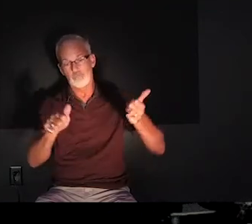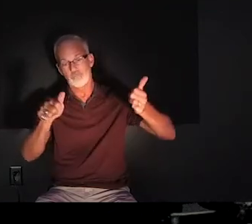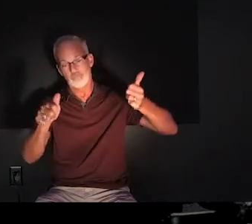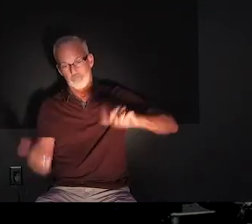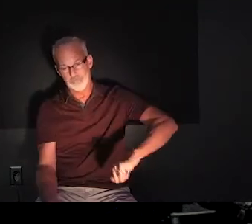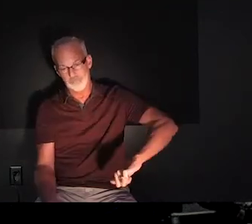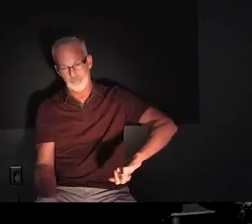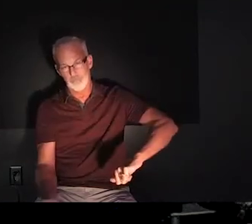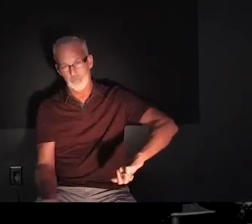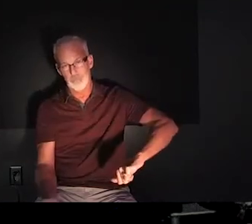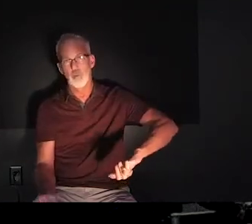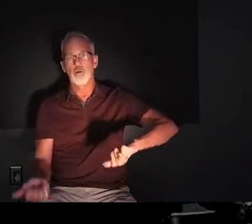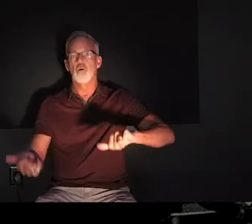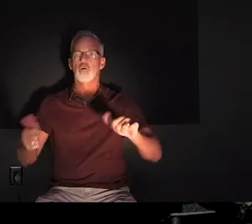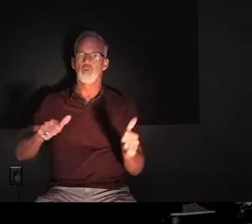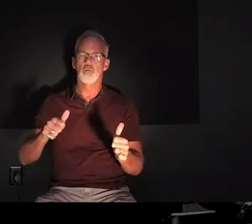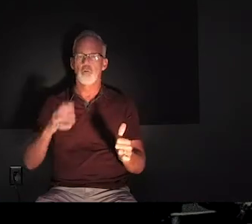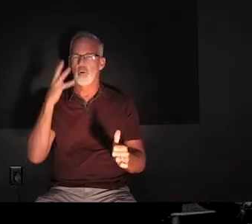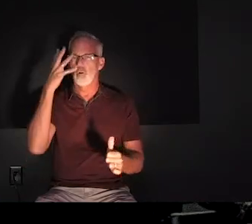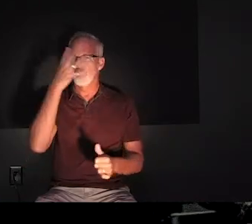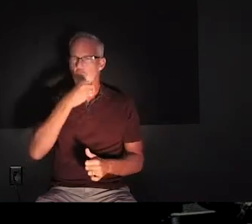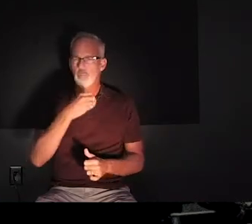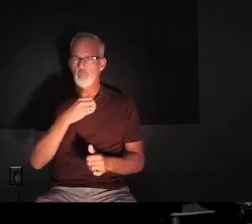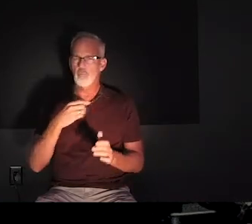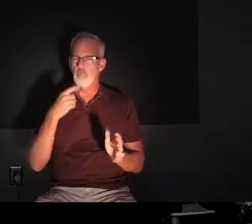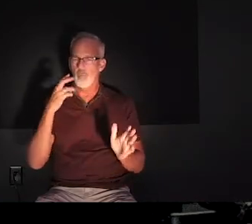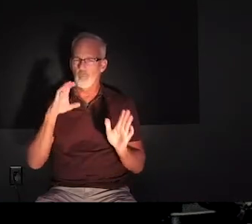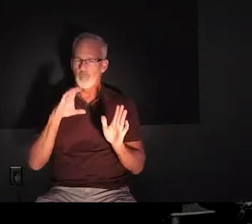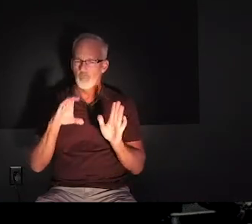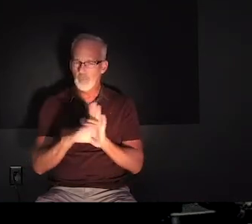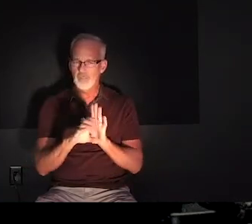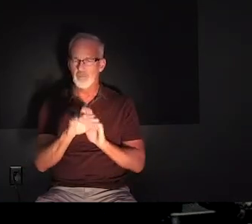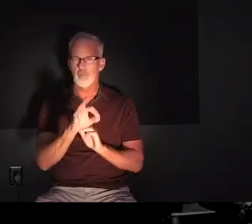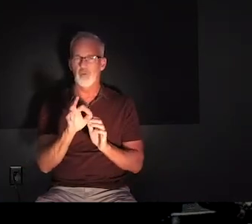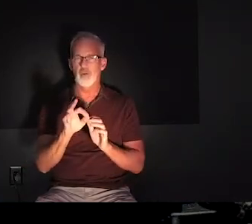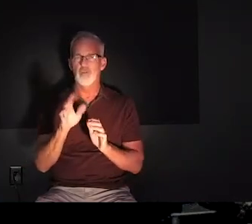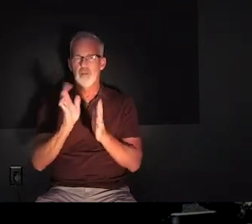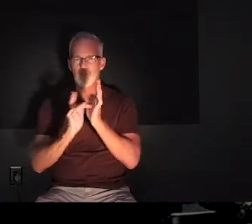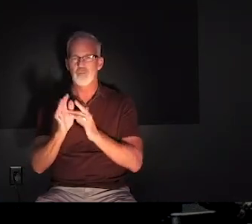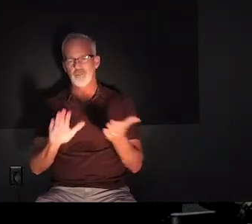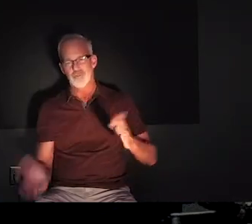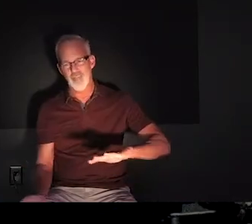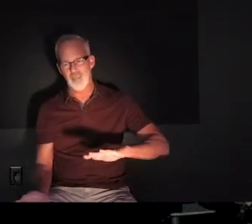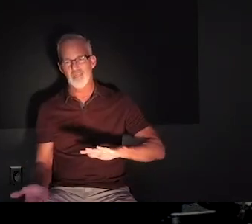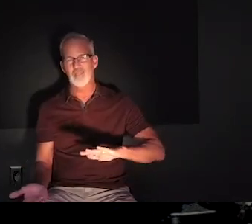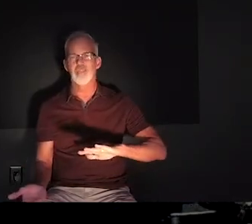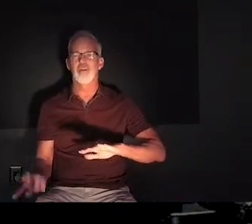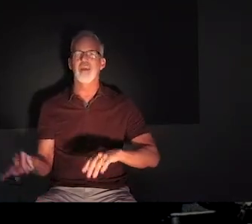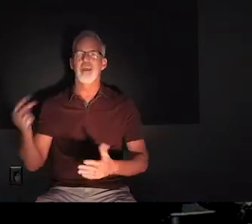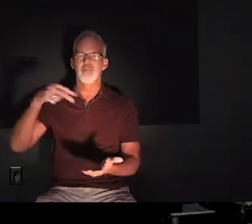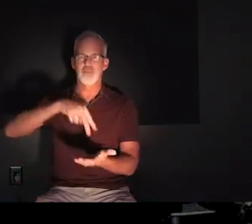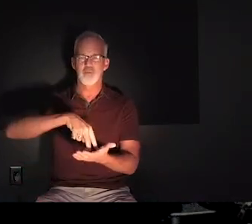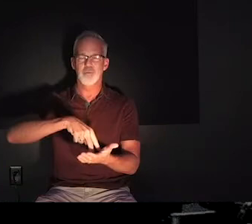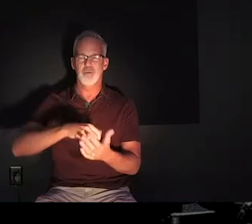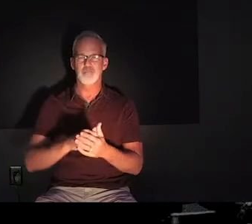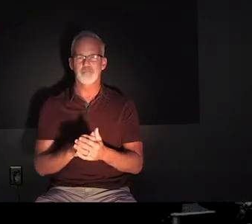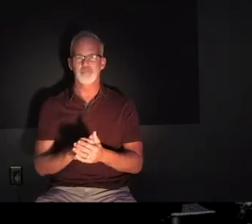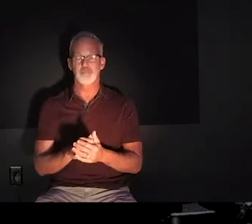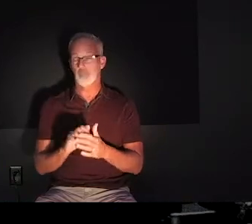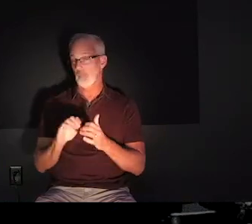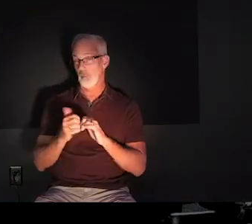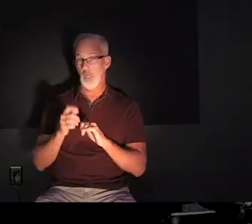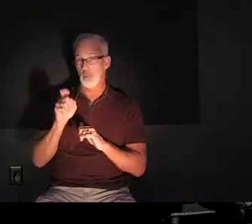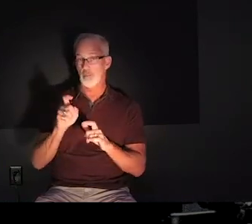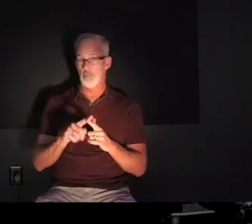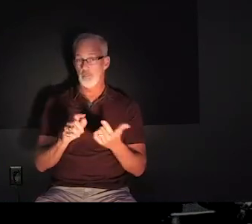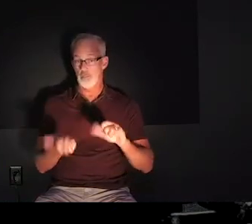can be a beautiful picture of the death and the resurrection of Jesus Christ. So how are we supposed to be